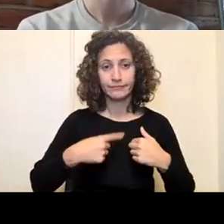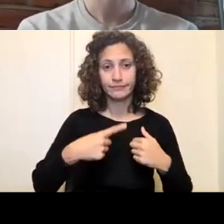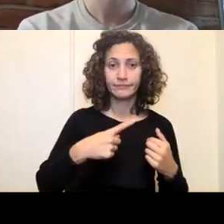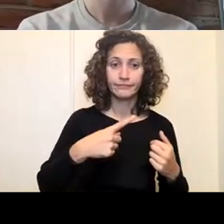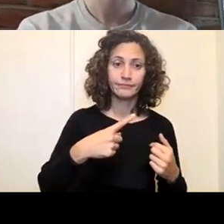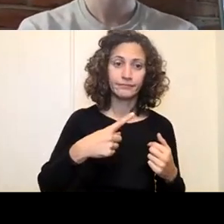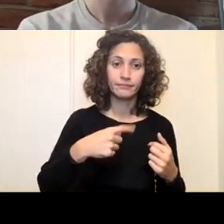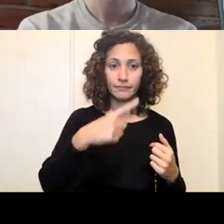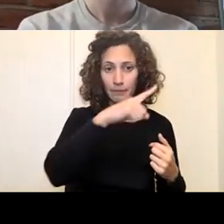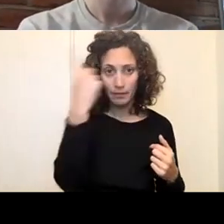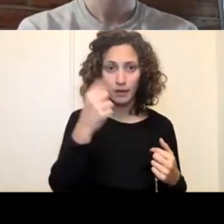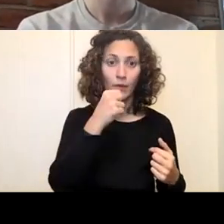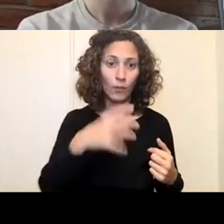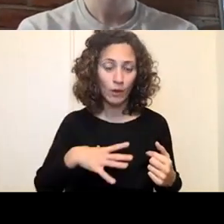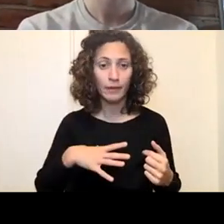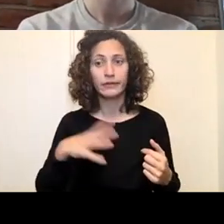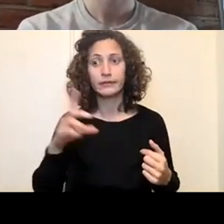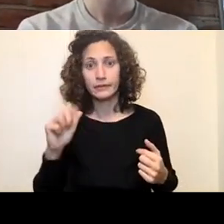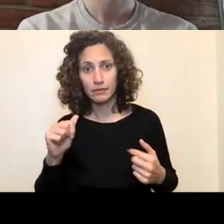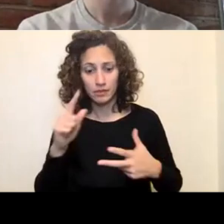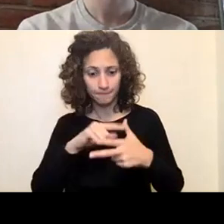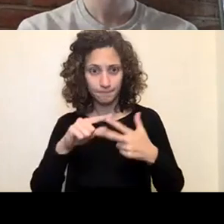I have a disability. When